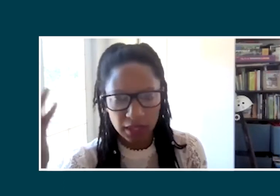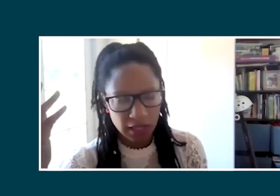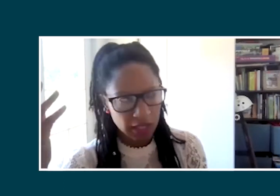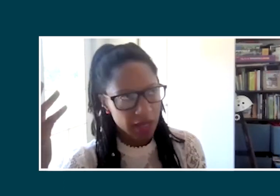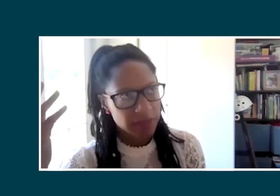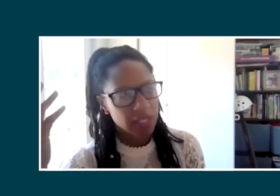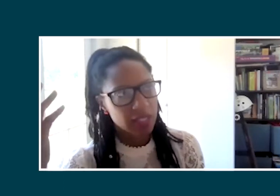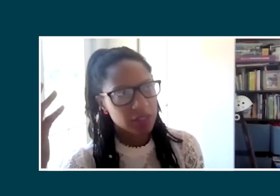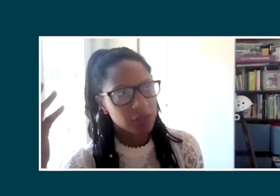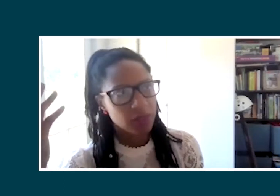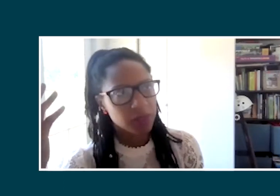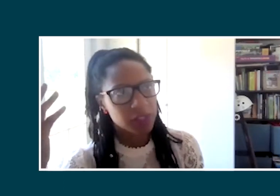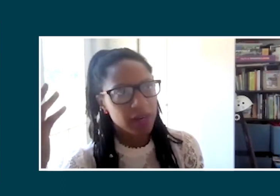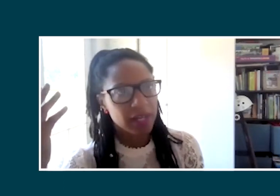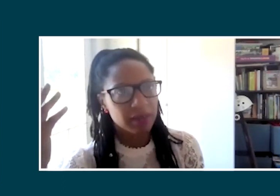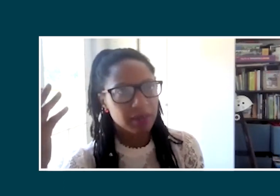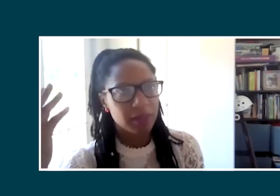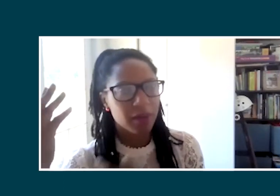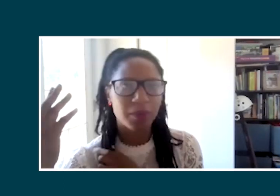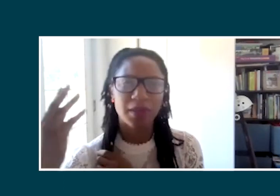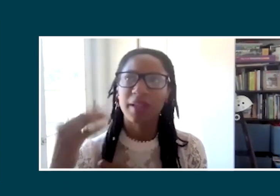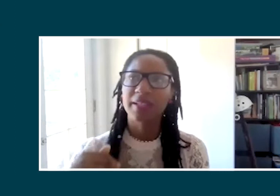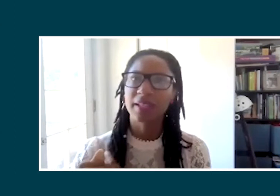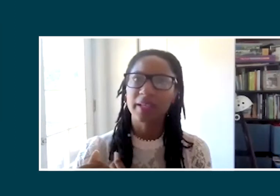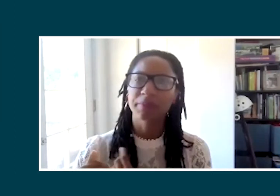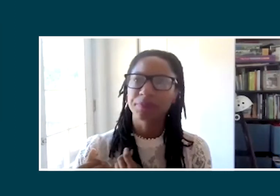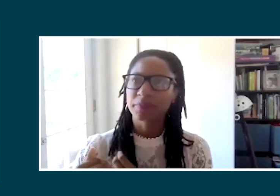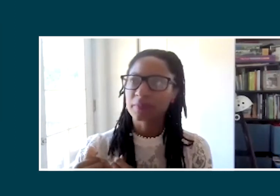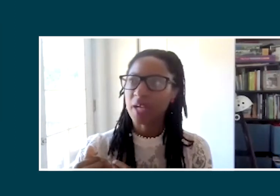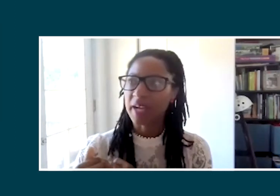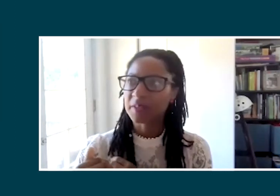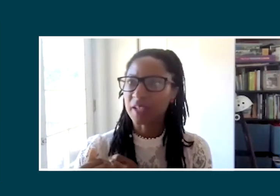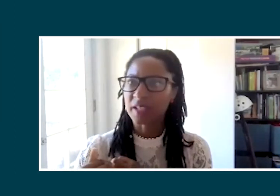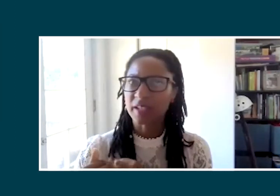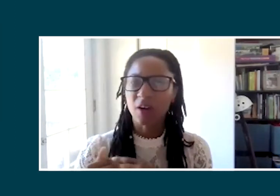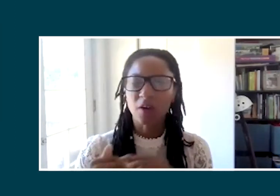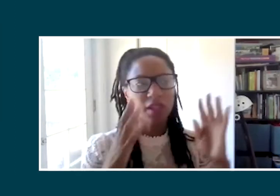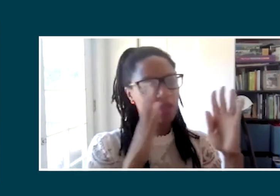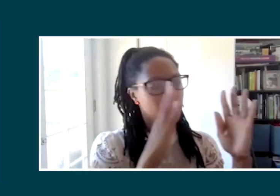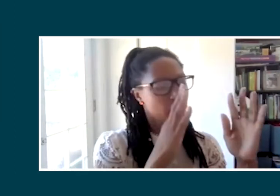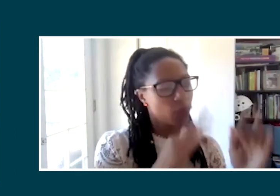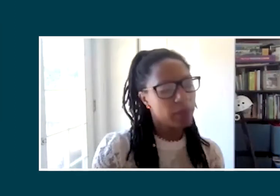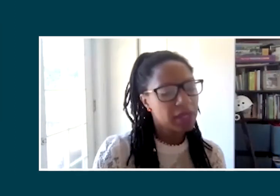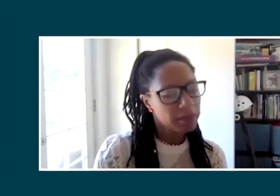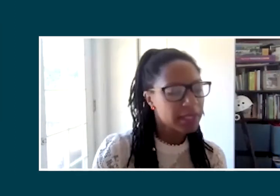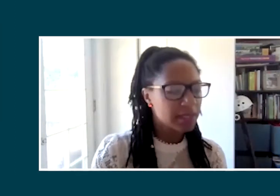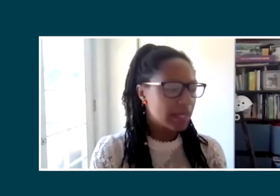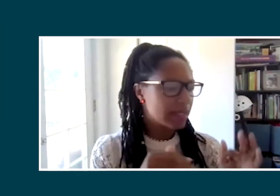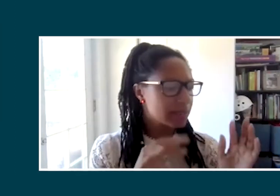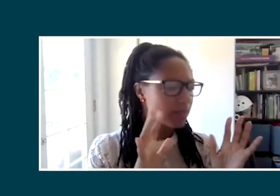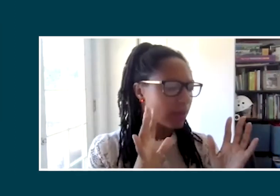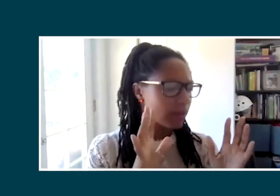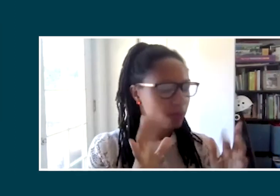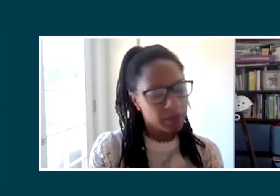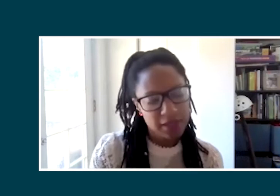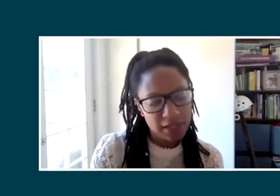them. I was thinking as you all were sharing, lately I've started all the like women in